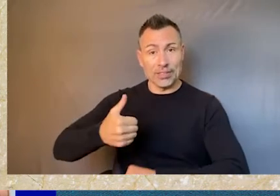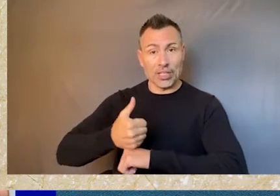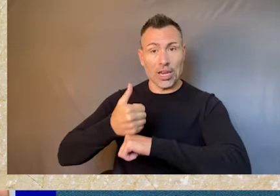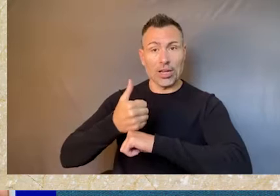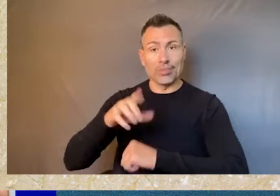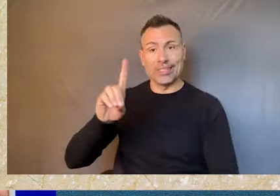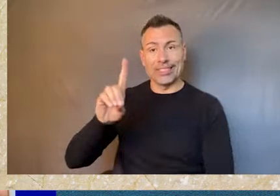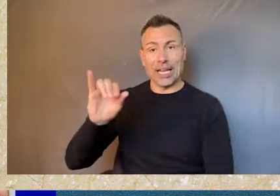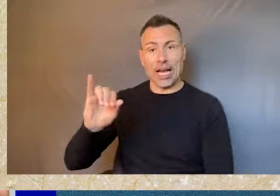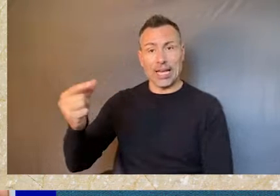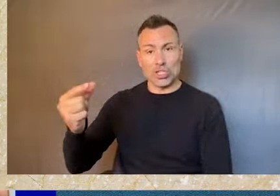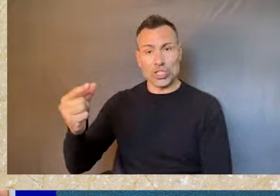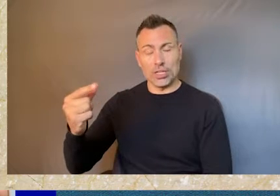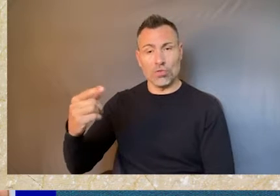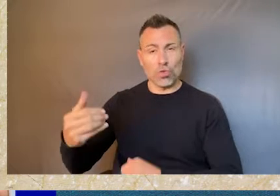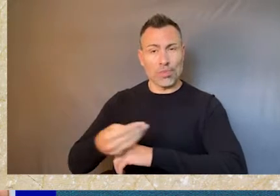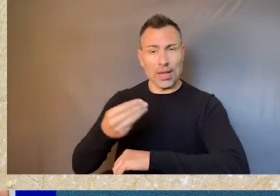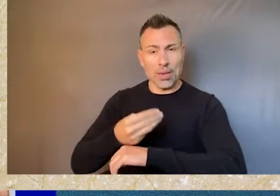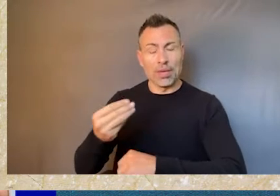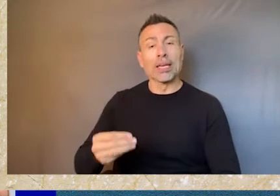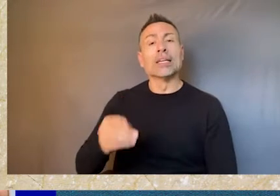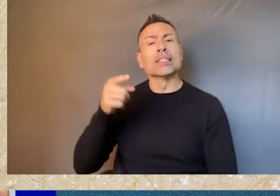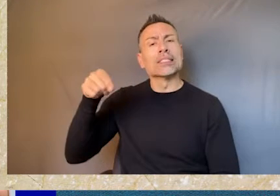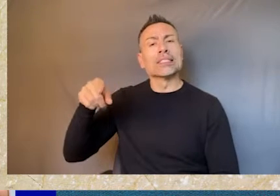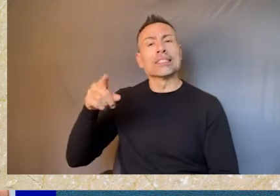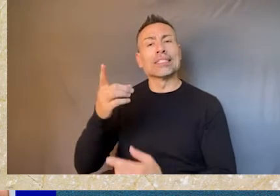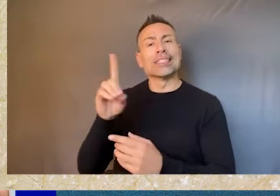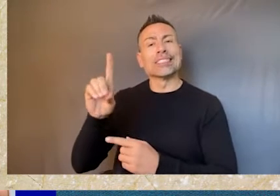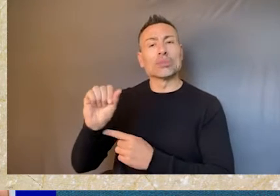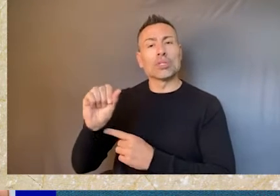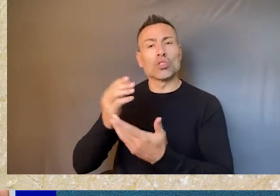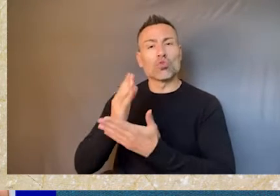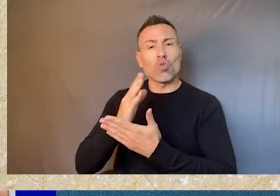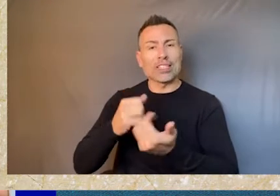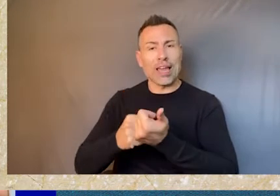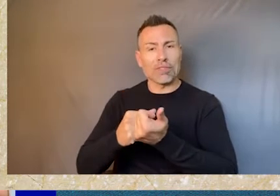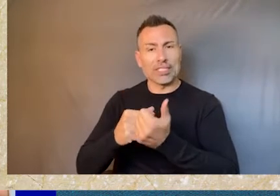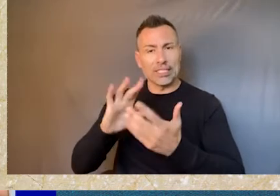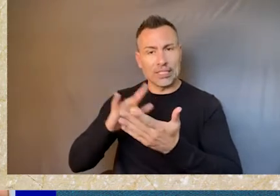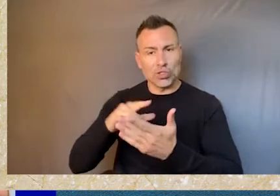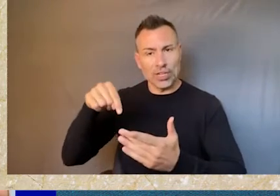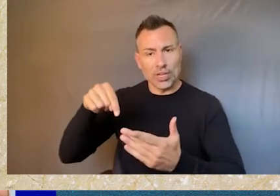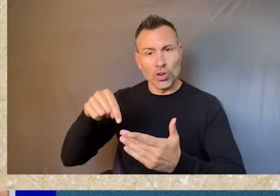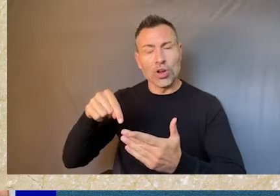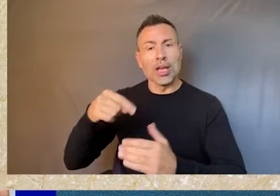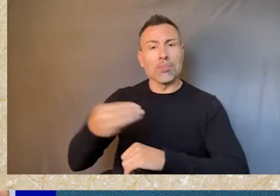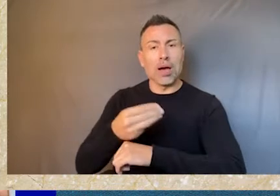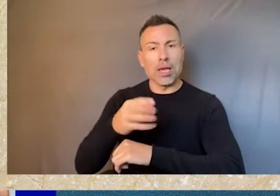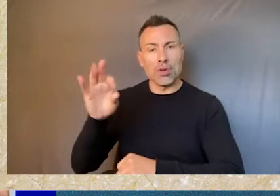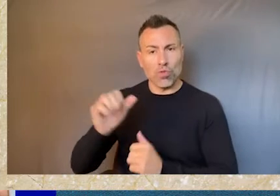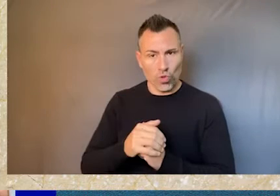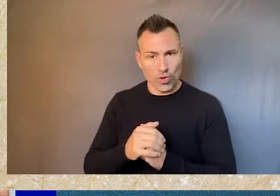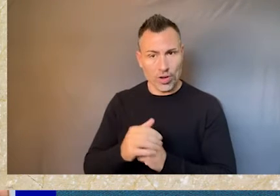DIG. We are a disability rights advocacy center in Miami, Florida. Our mission is to expand opportunities for participation,